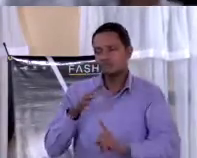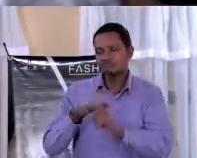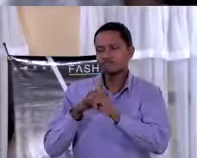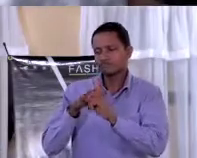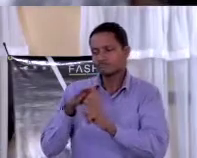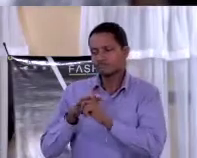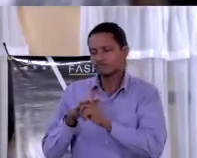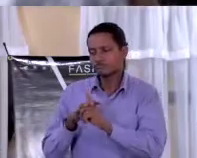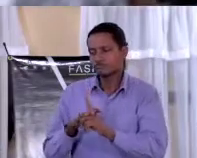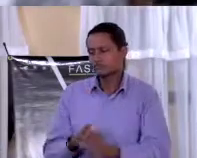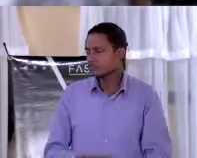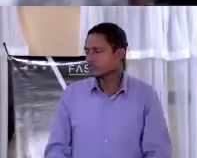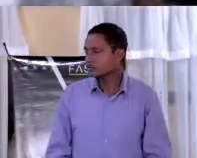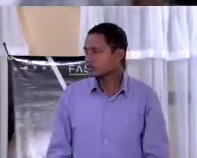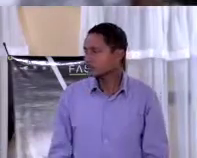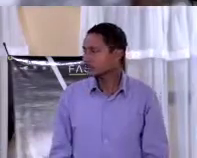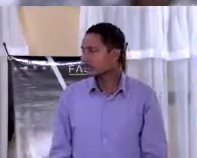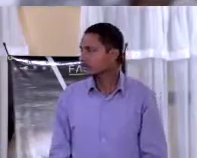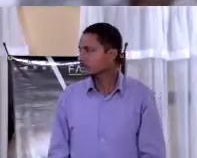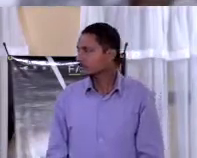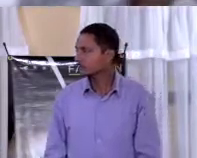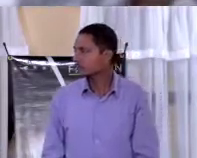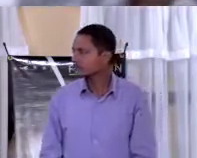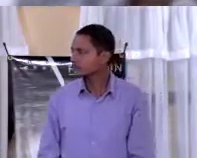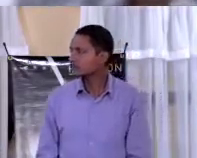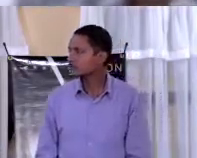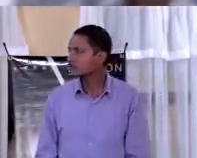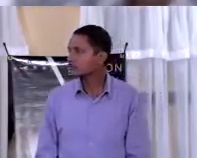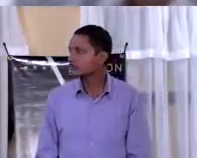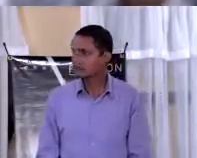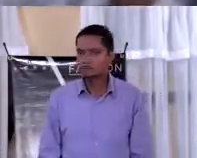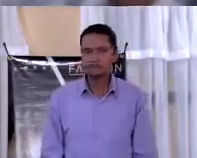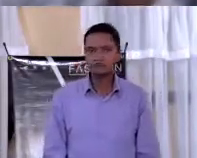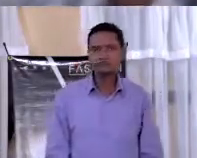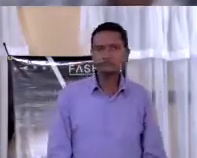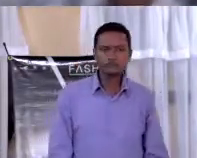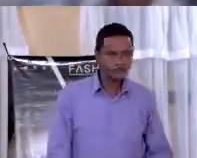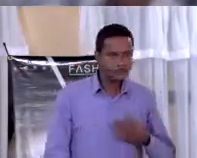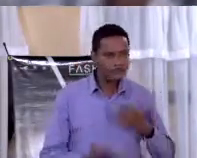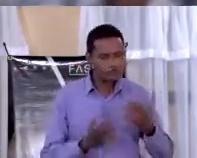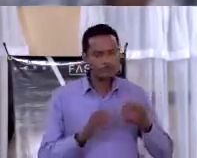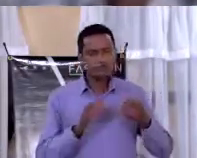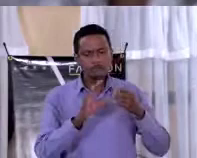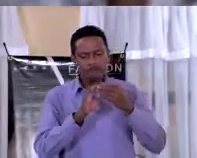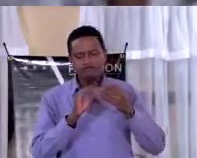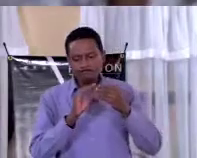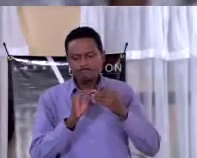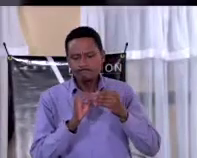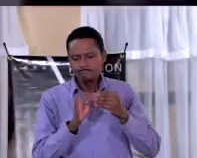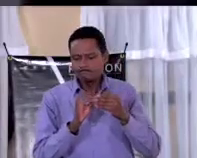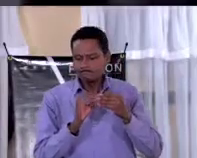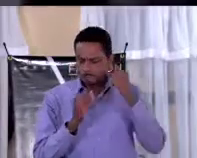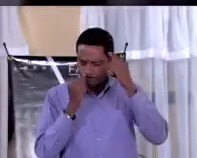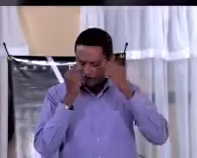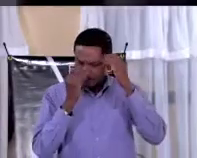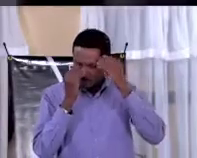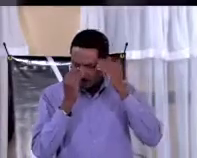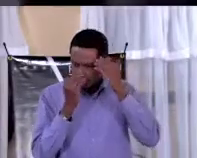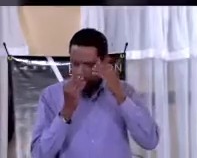you. Excellent point. Let me just comment on something that came out of that was playing in my head.